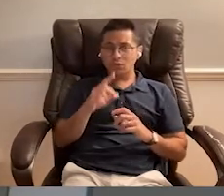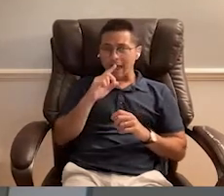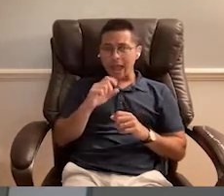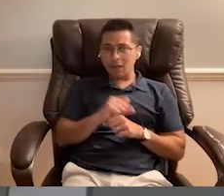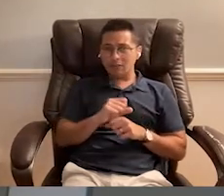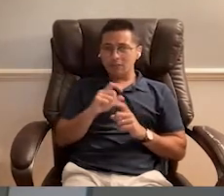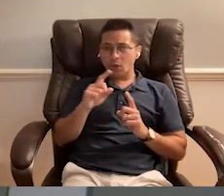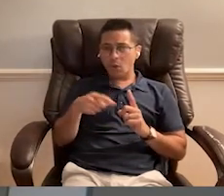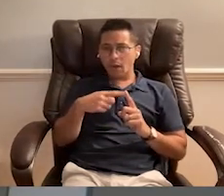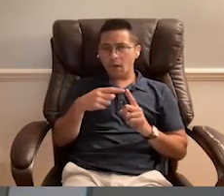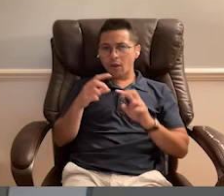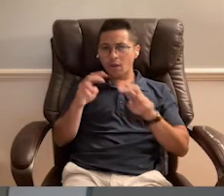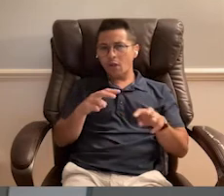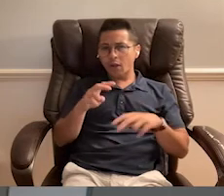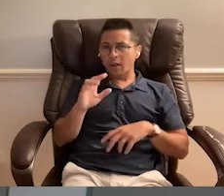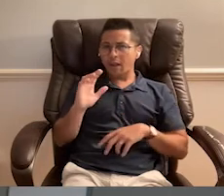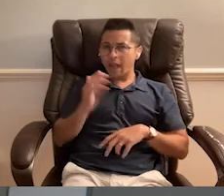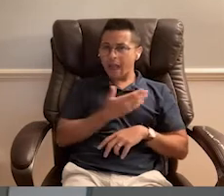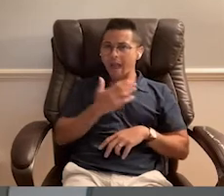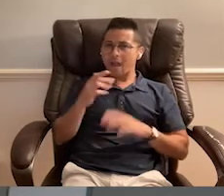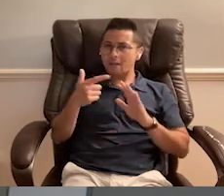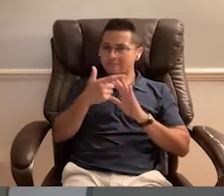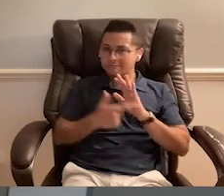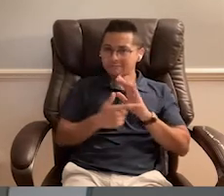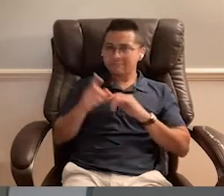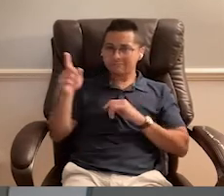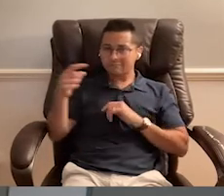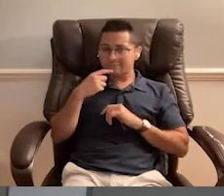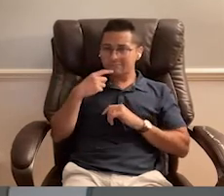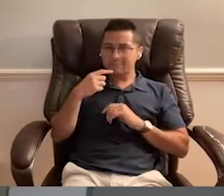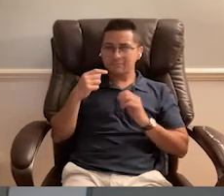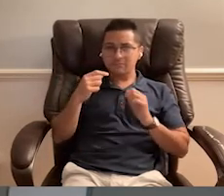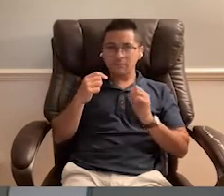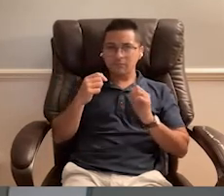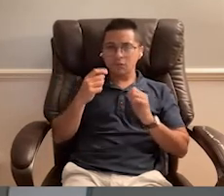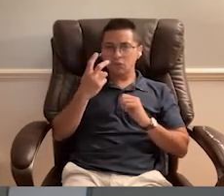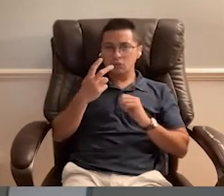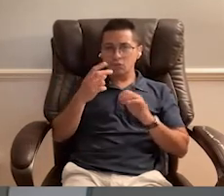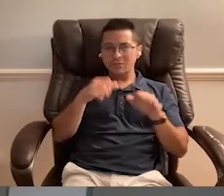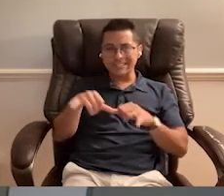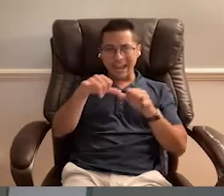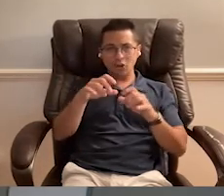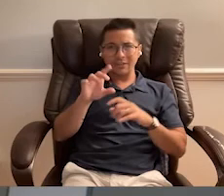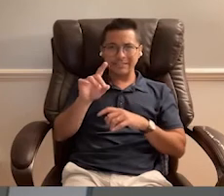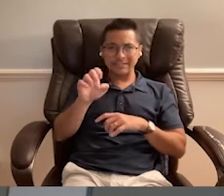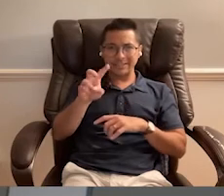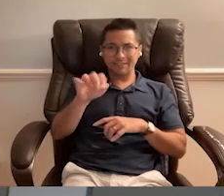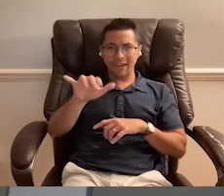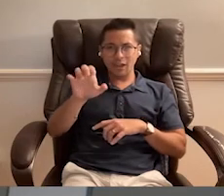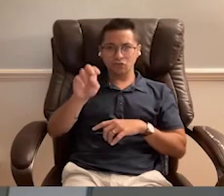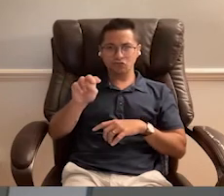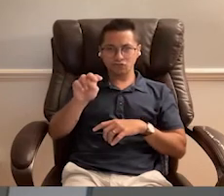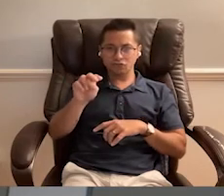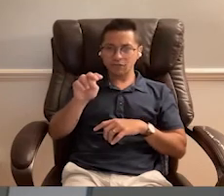Oh. Yeah, actually, when you look at our statute says it's with